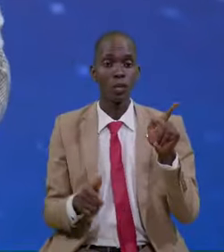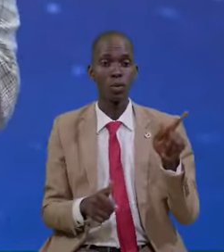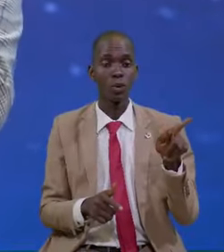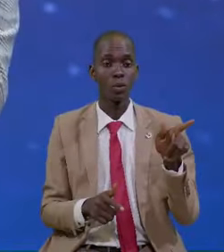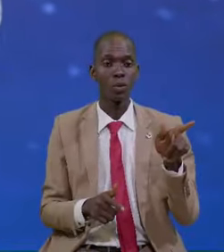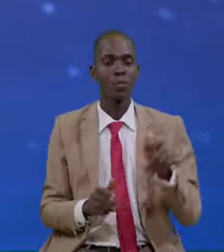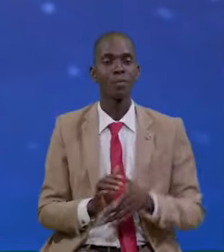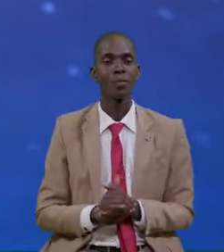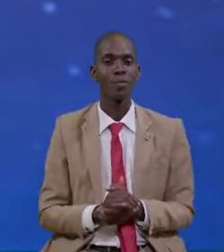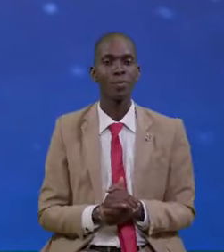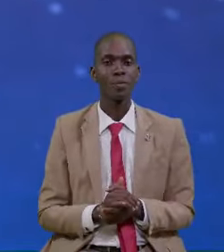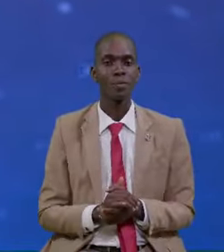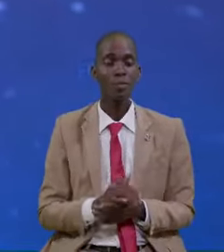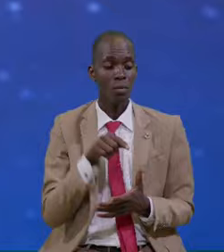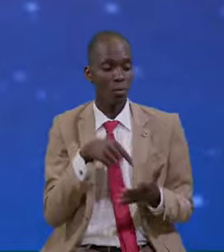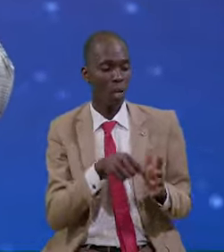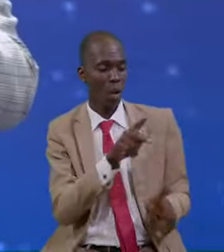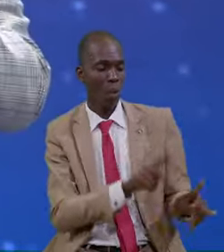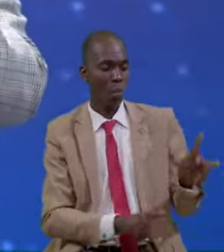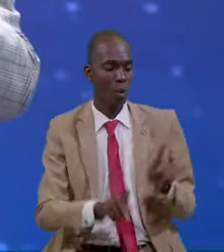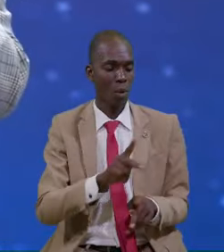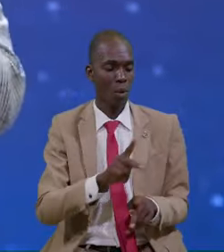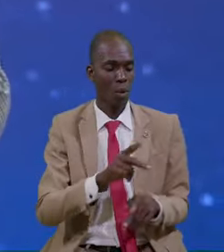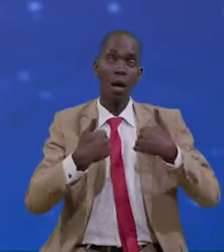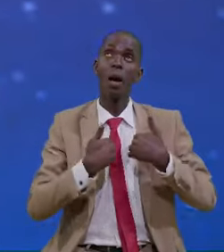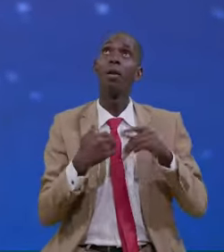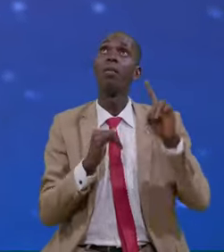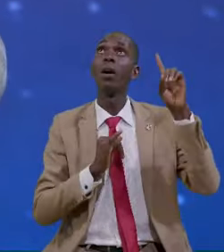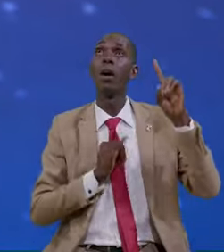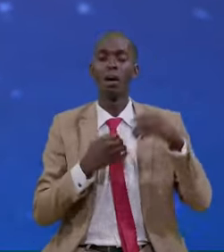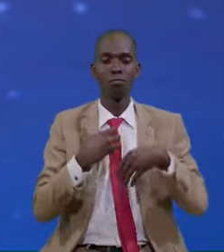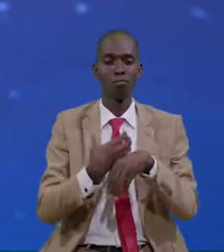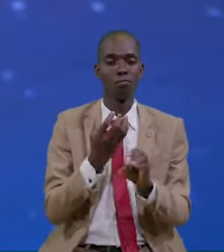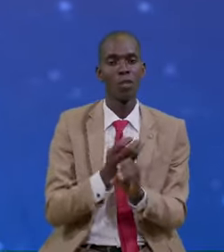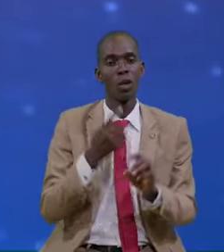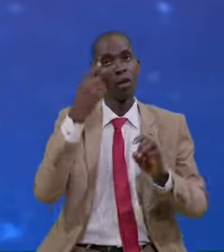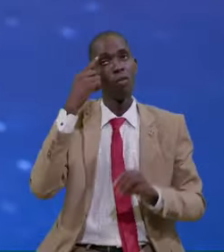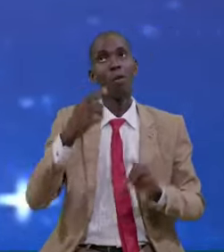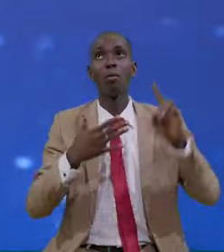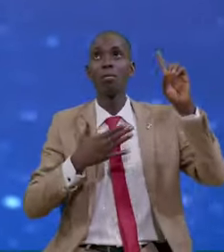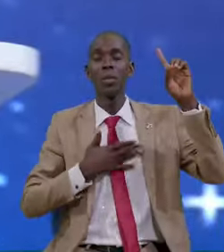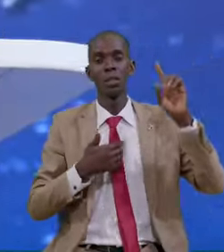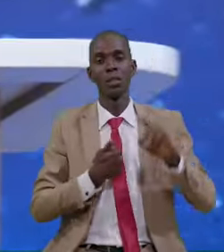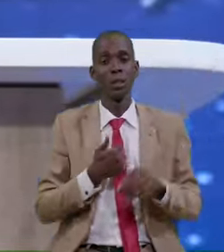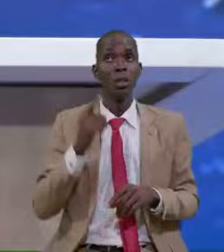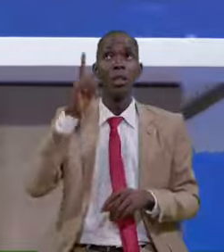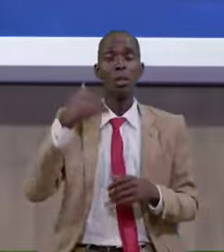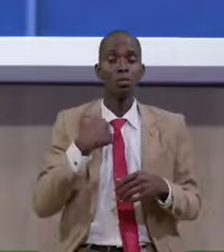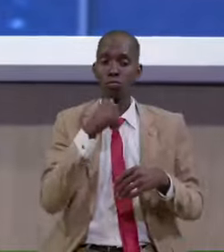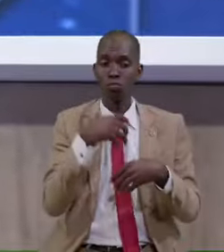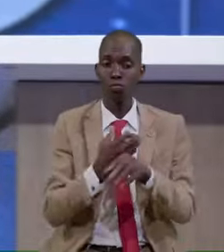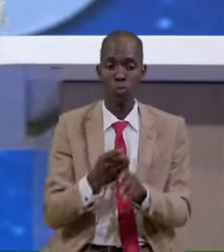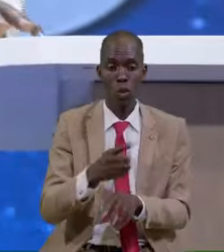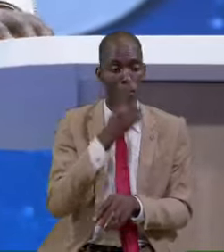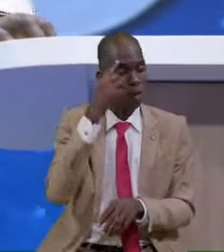Verse 21, these people have I formed for myself. He has not formed you for Satan. Satan will not